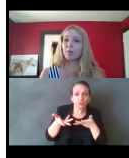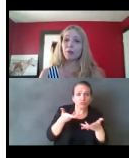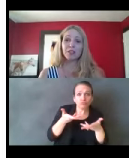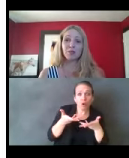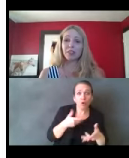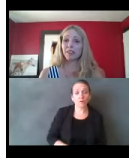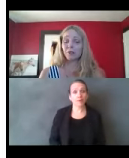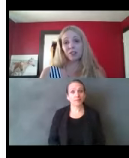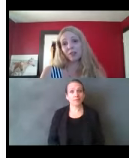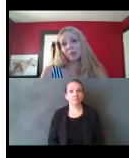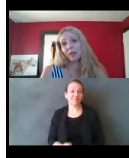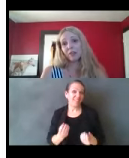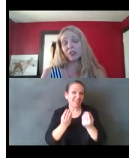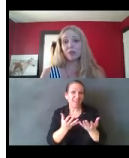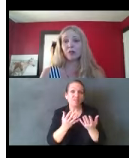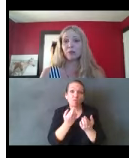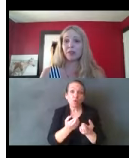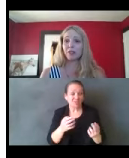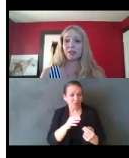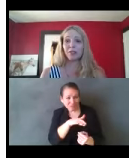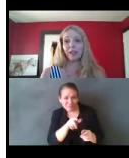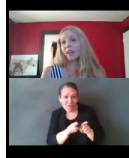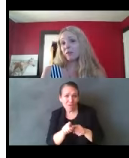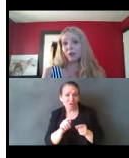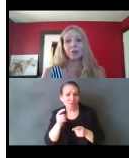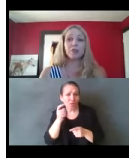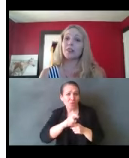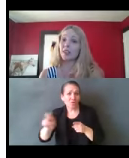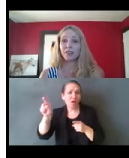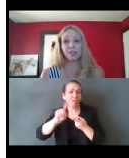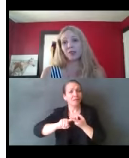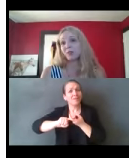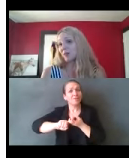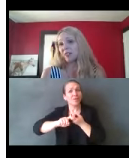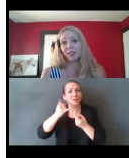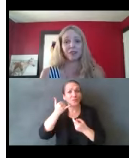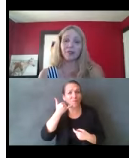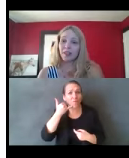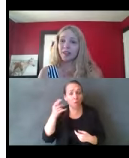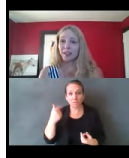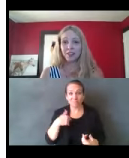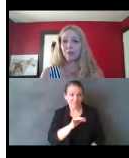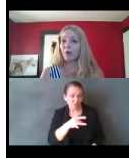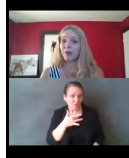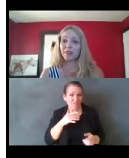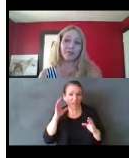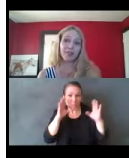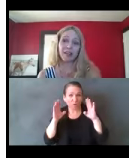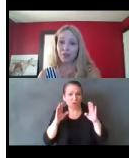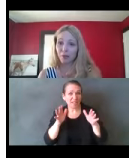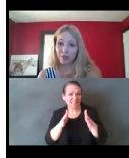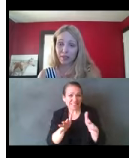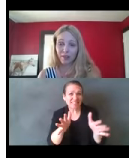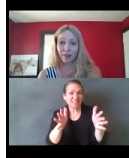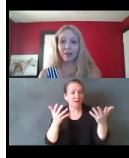Giving them a resource like the friendship line too could be just like, hey, if you're ever feeling anxious or lonely or needing support, this